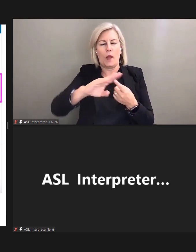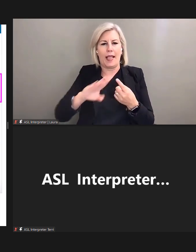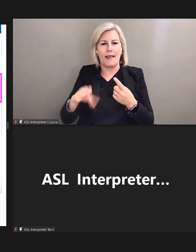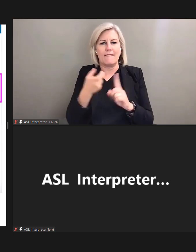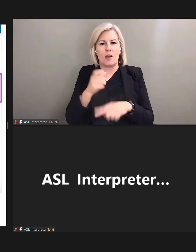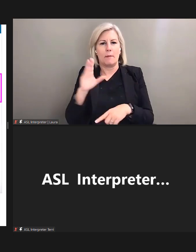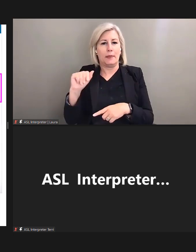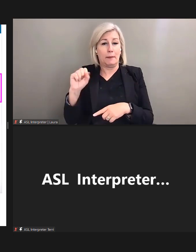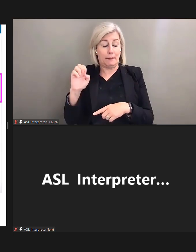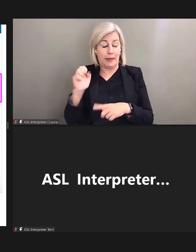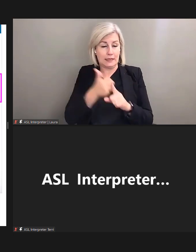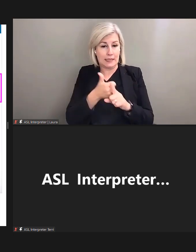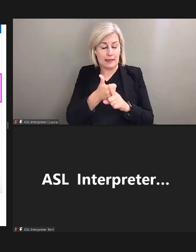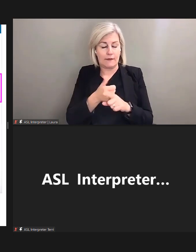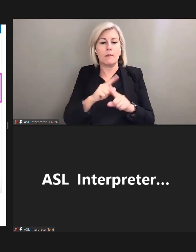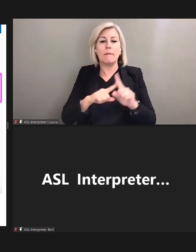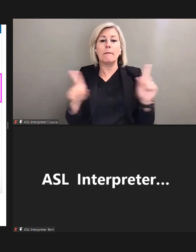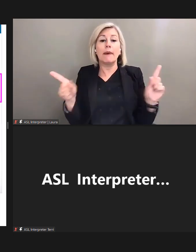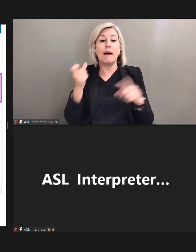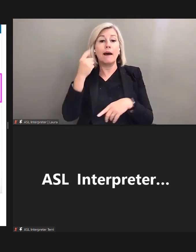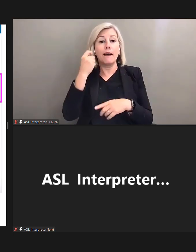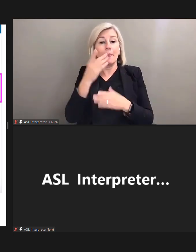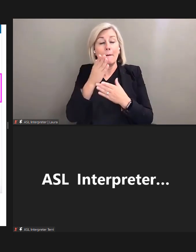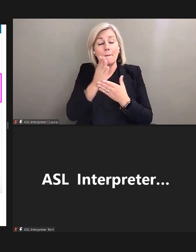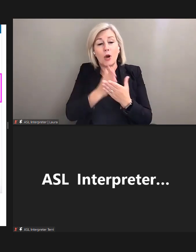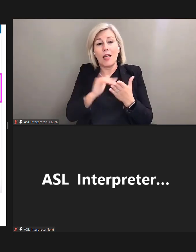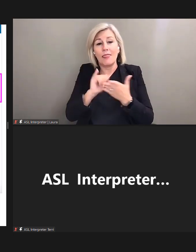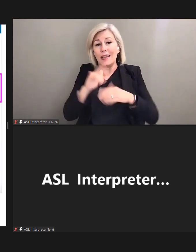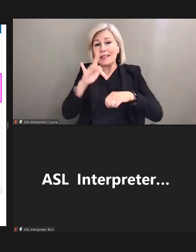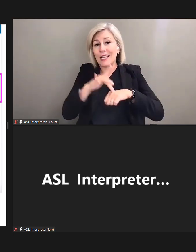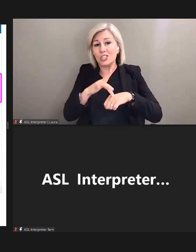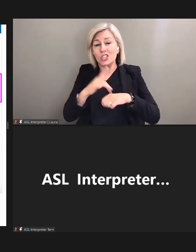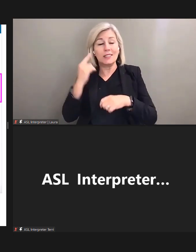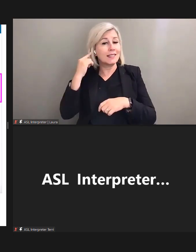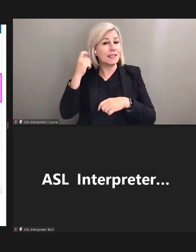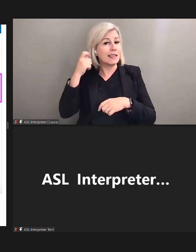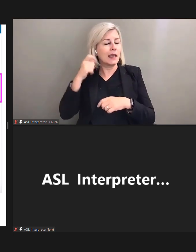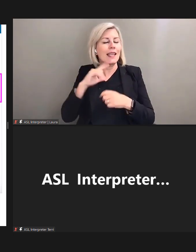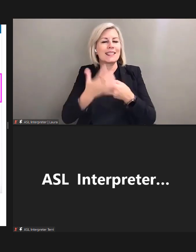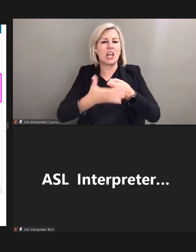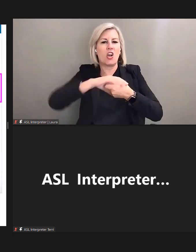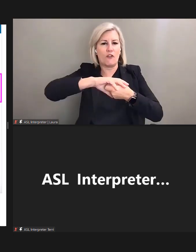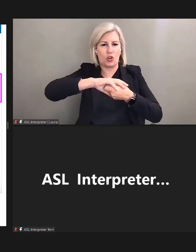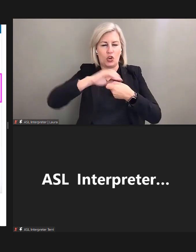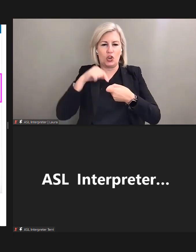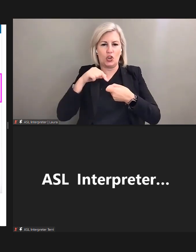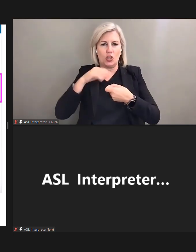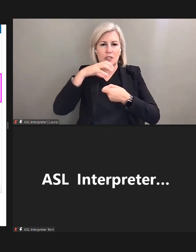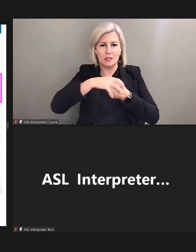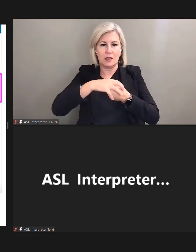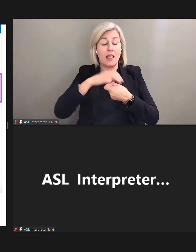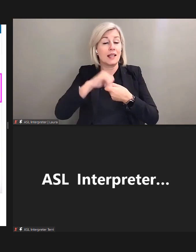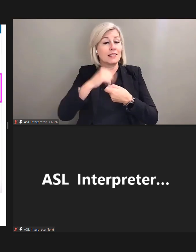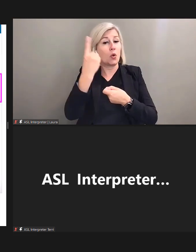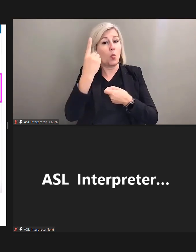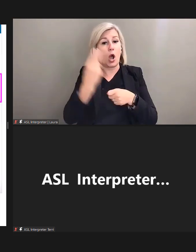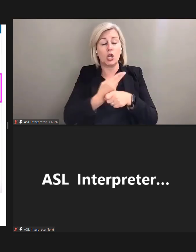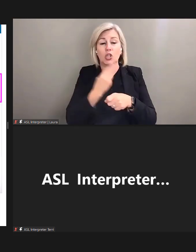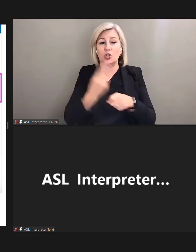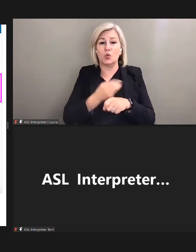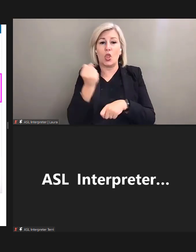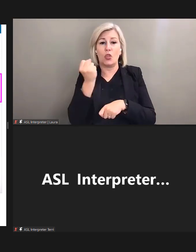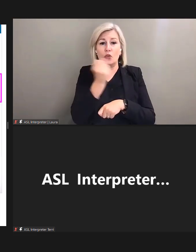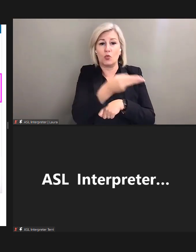itself. But the part that makes contact with the child's ear is the probe cover, and those are one-use,